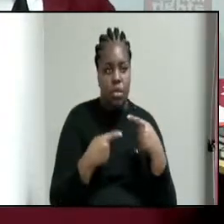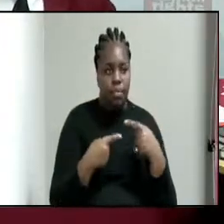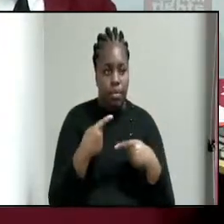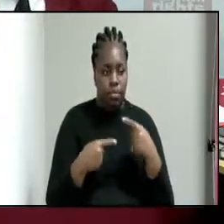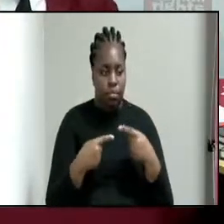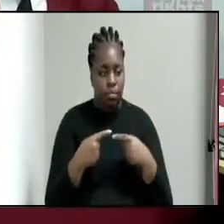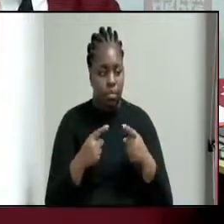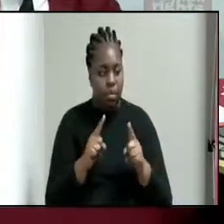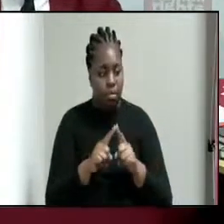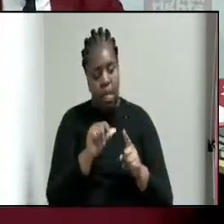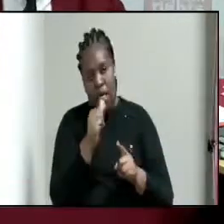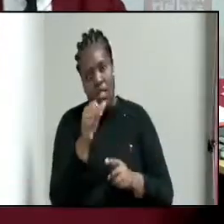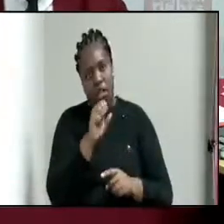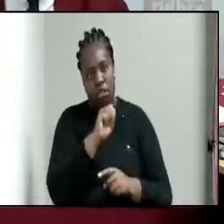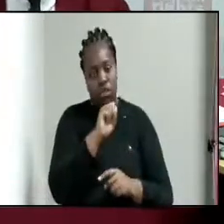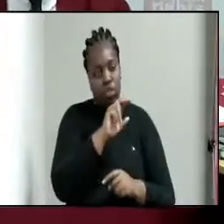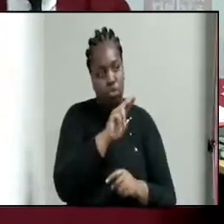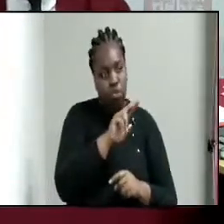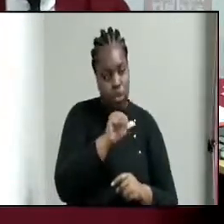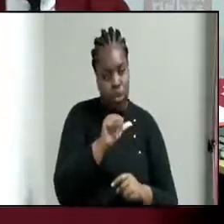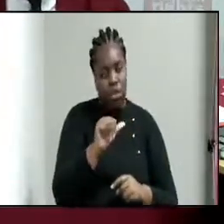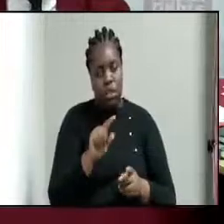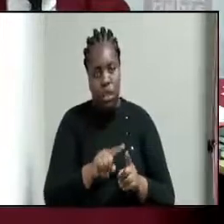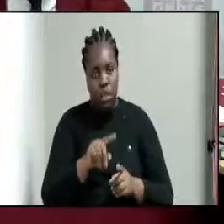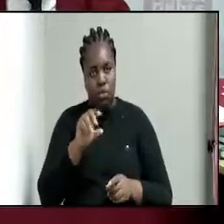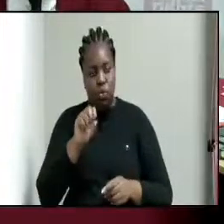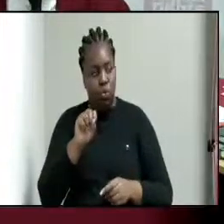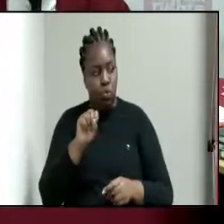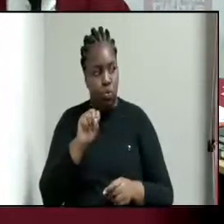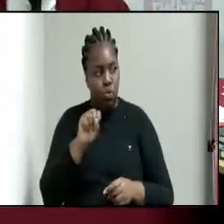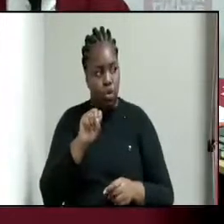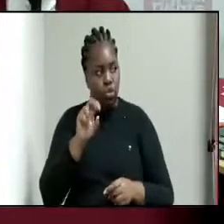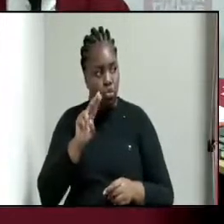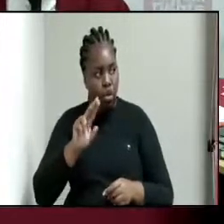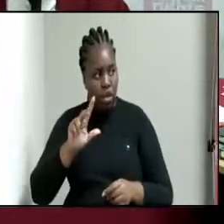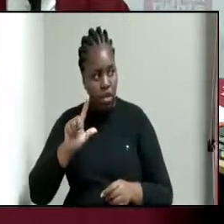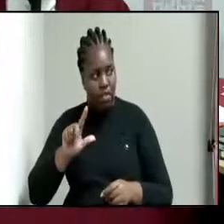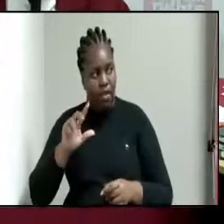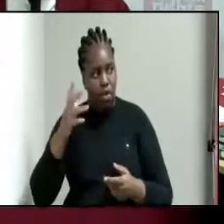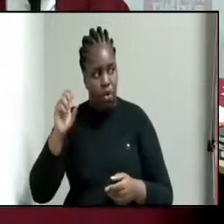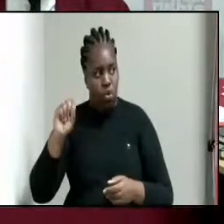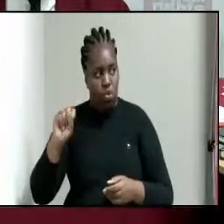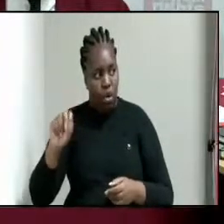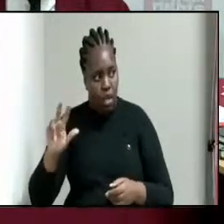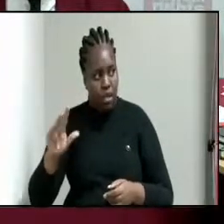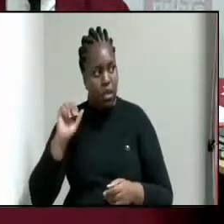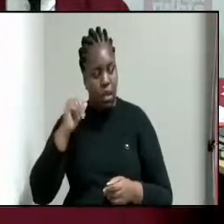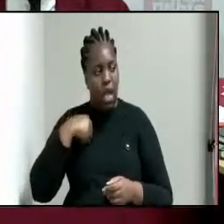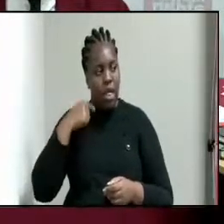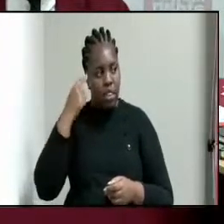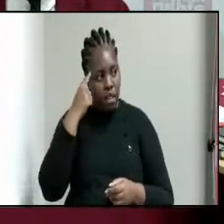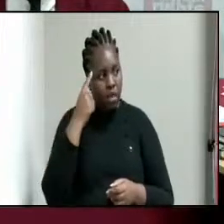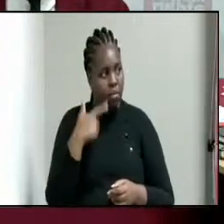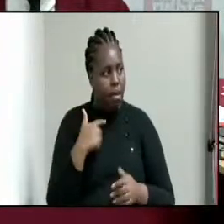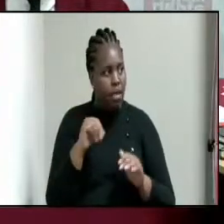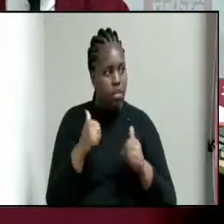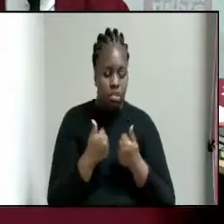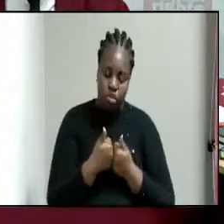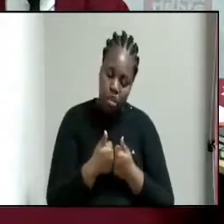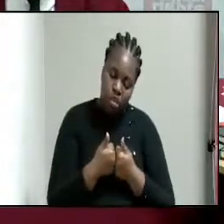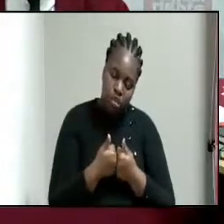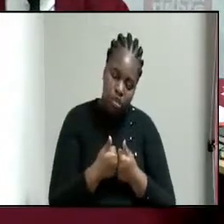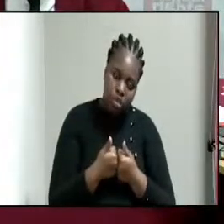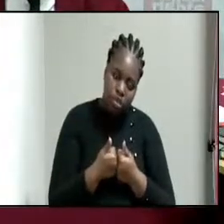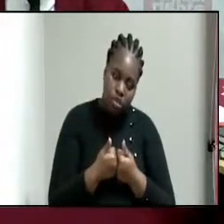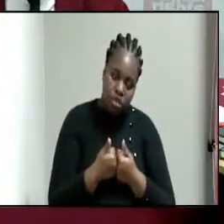you've referred to, either Section 26 or 27, or a 28. And I do think because my challenge, Doc, maybe